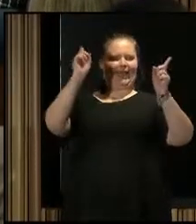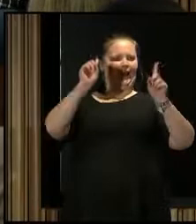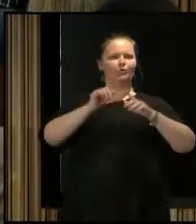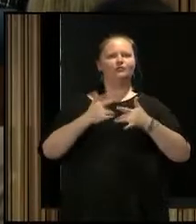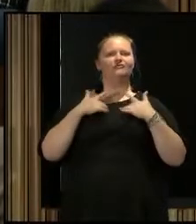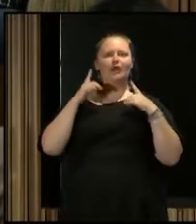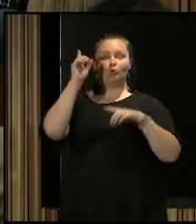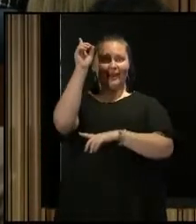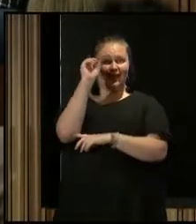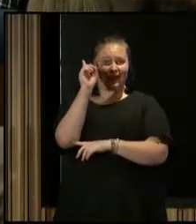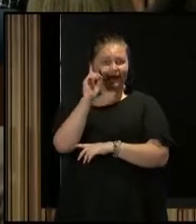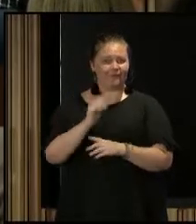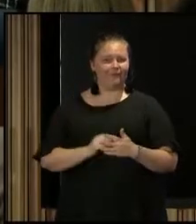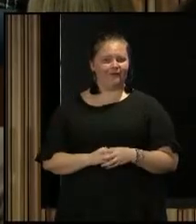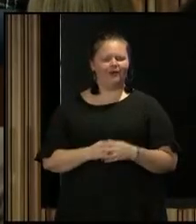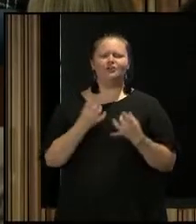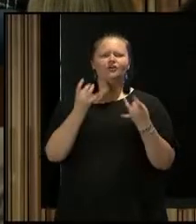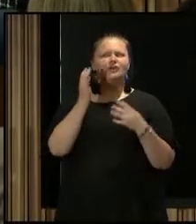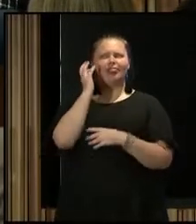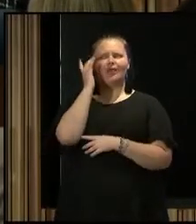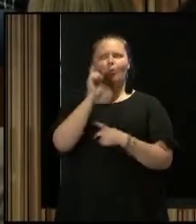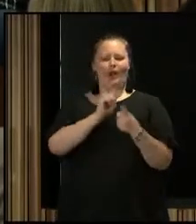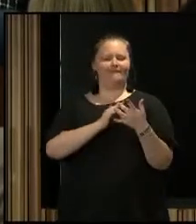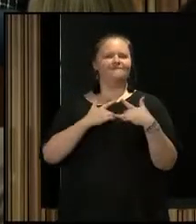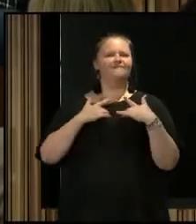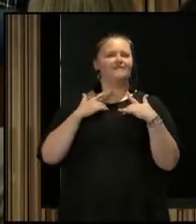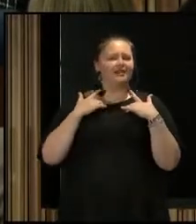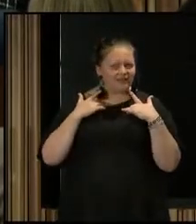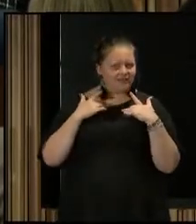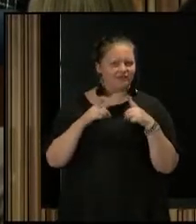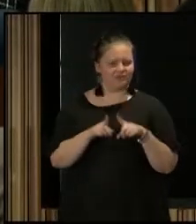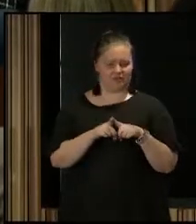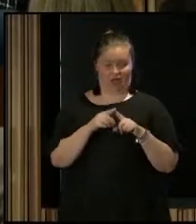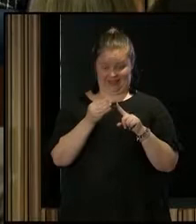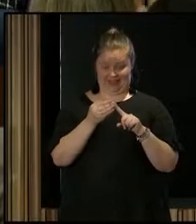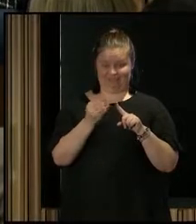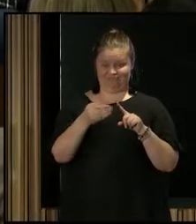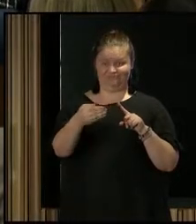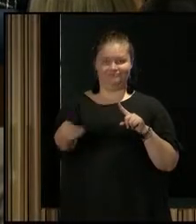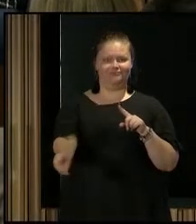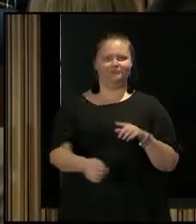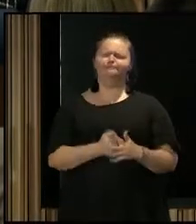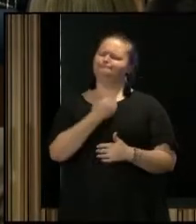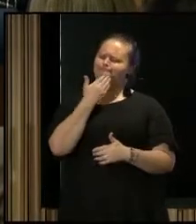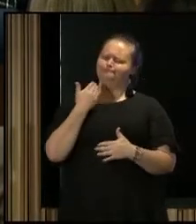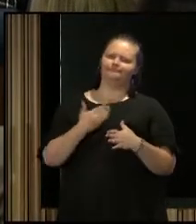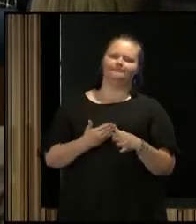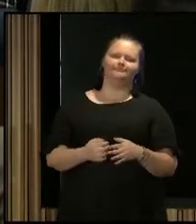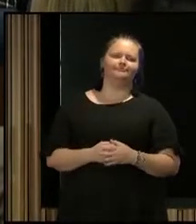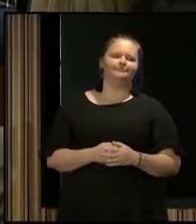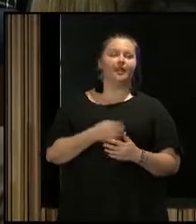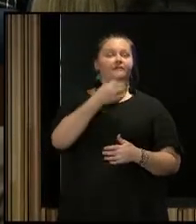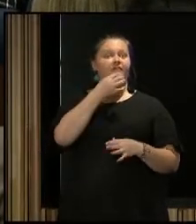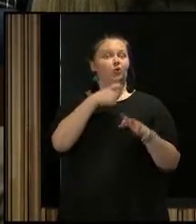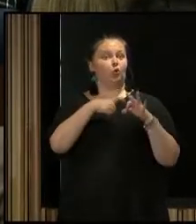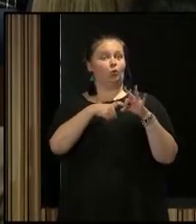thing we have. So start thinking about what it feels like and go from there. Lovely answer. We've got a few here about